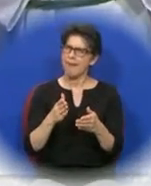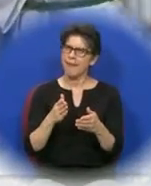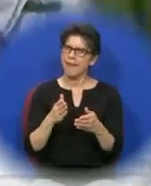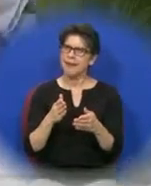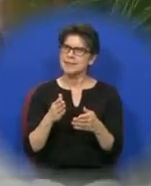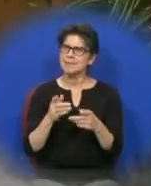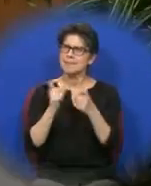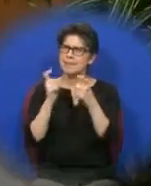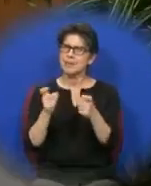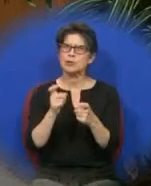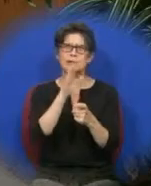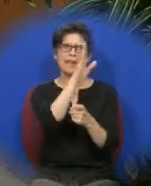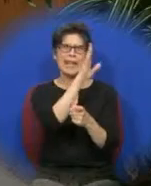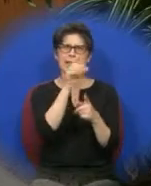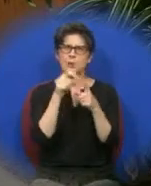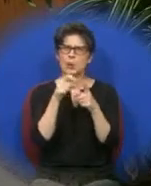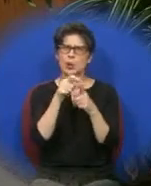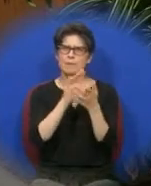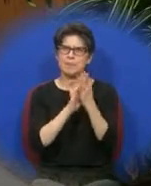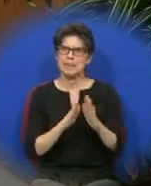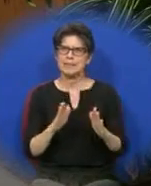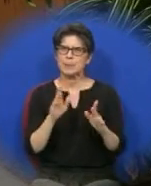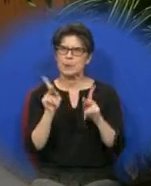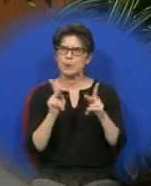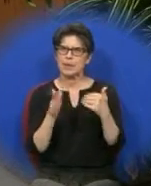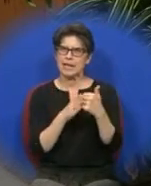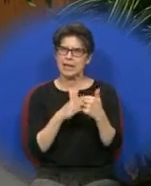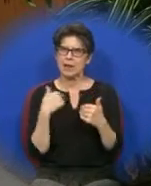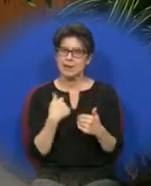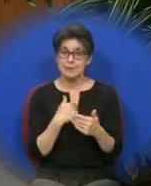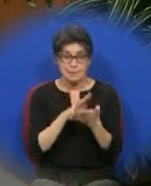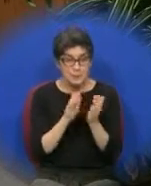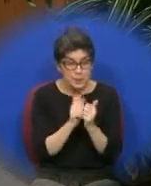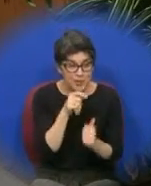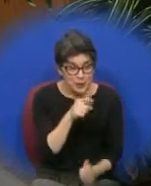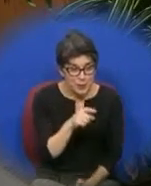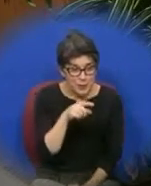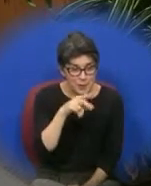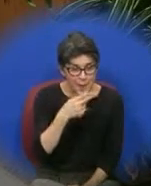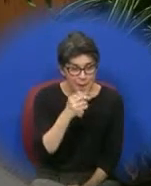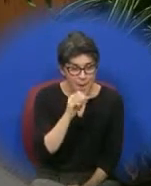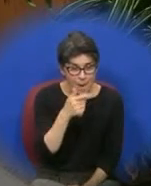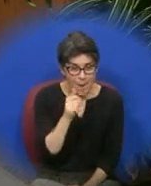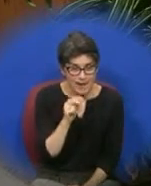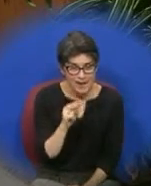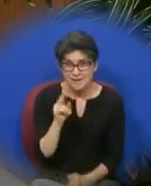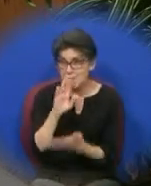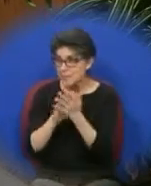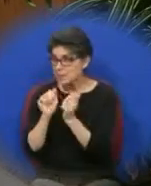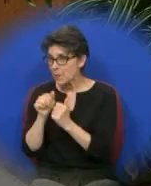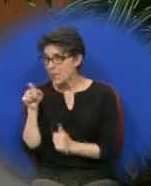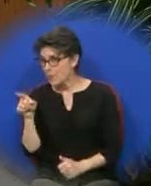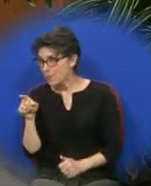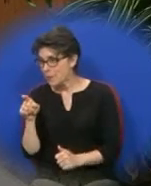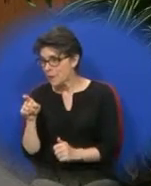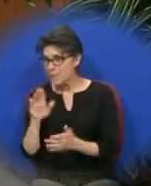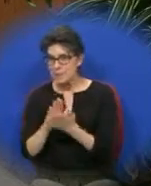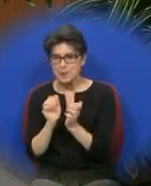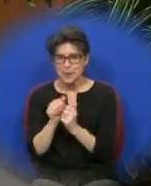us. Peace be with you, Garrett. And with your spirit. Peace be with you, Hogan. Thanks. Peace be with you, King. Okay.